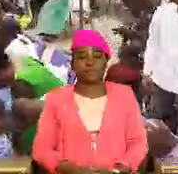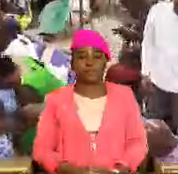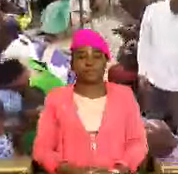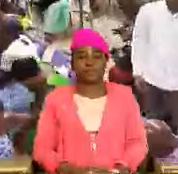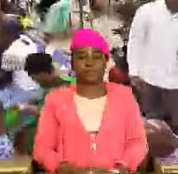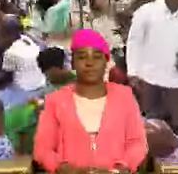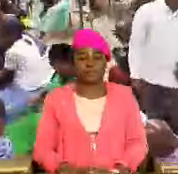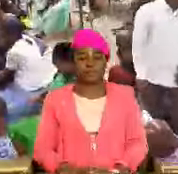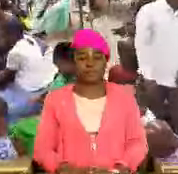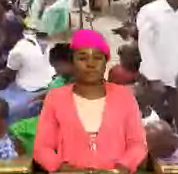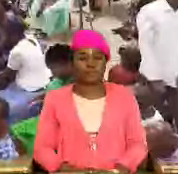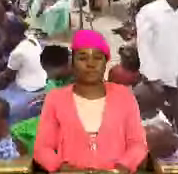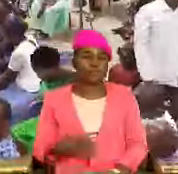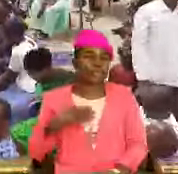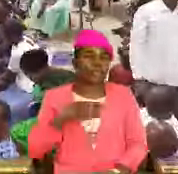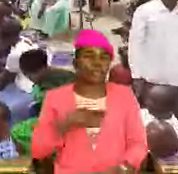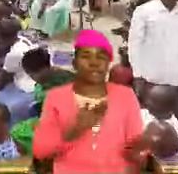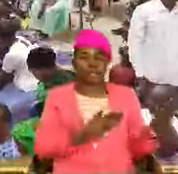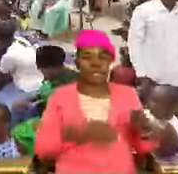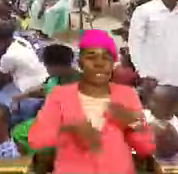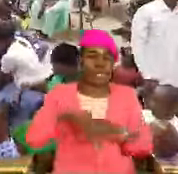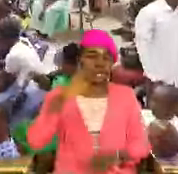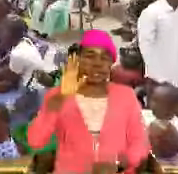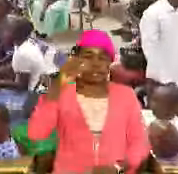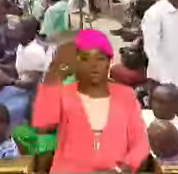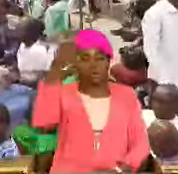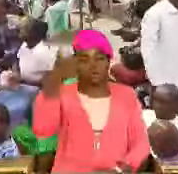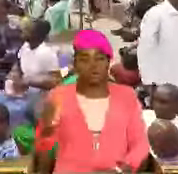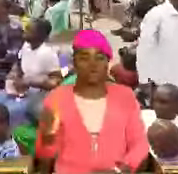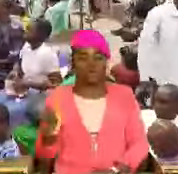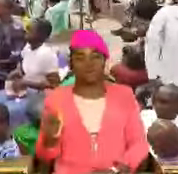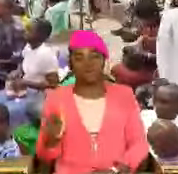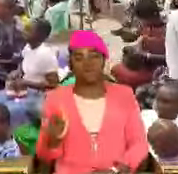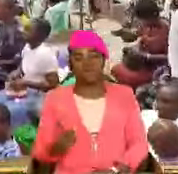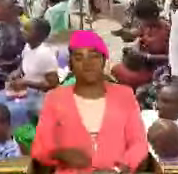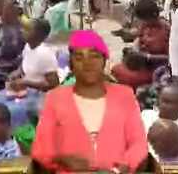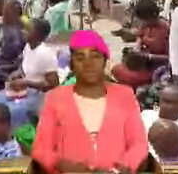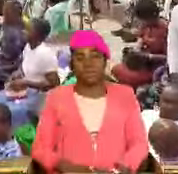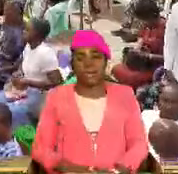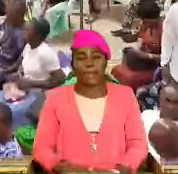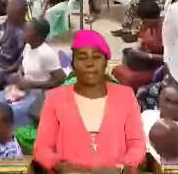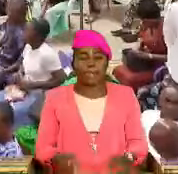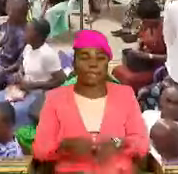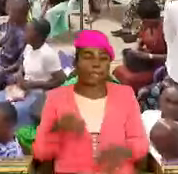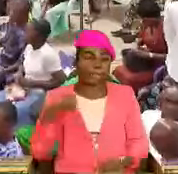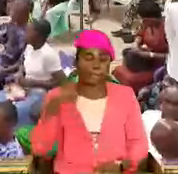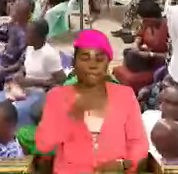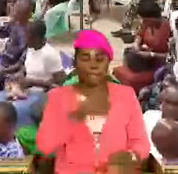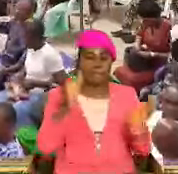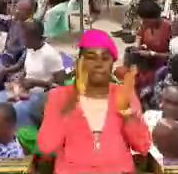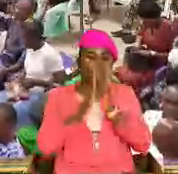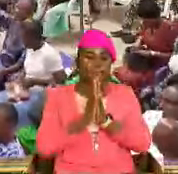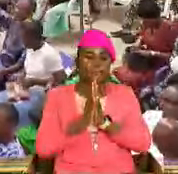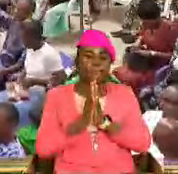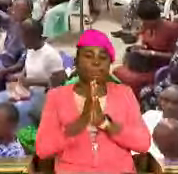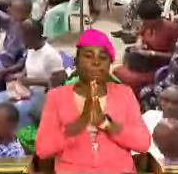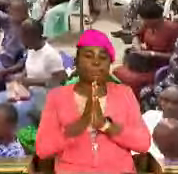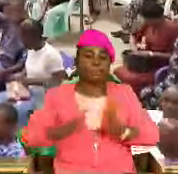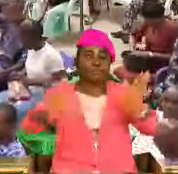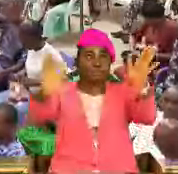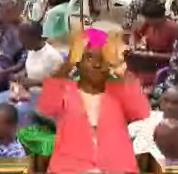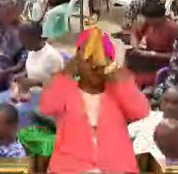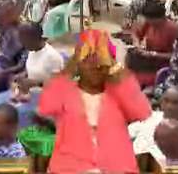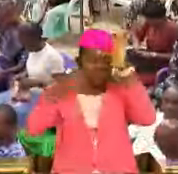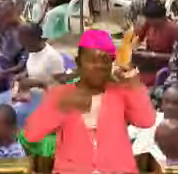Lord please bring out your ti your offering as we pray father